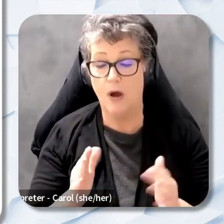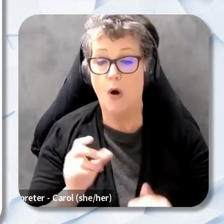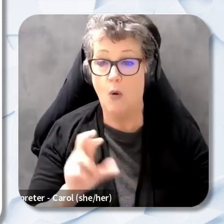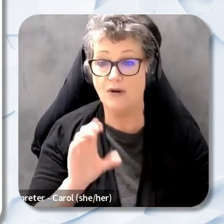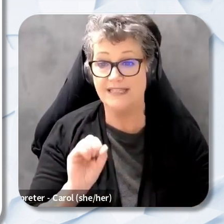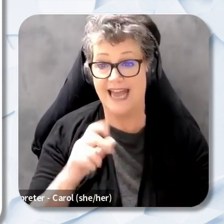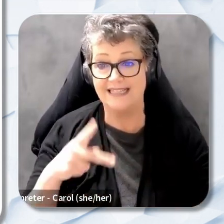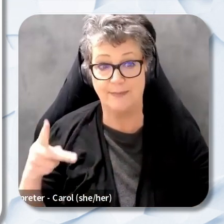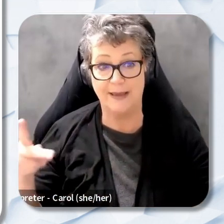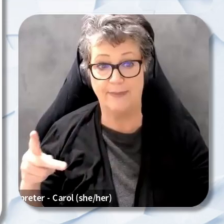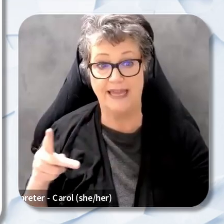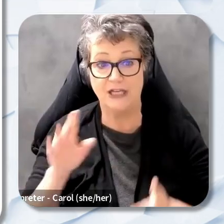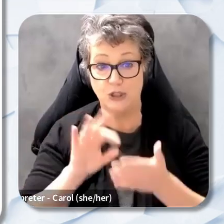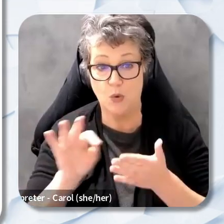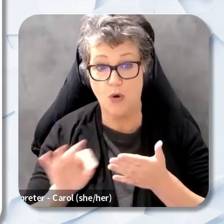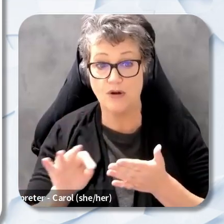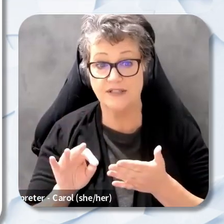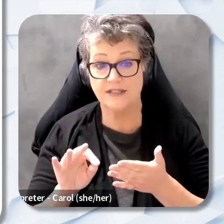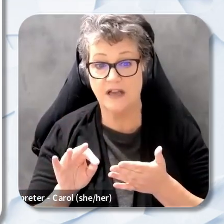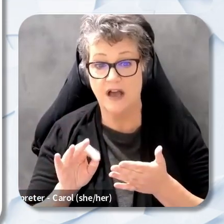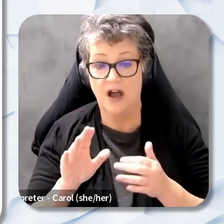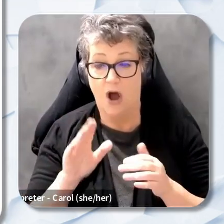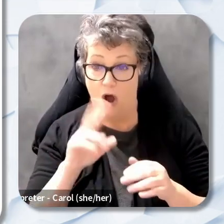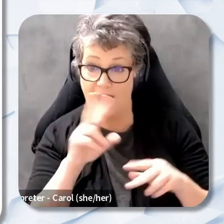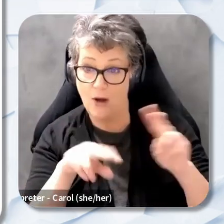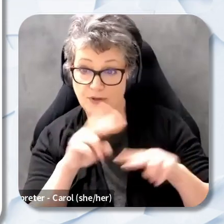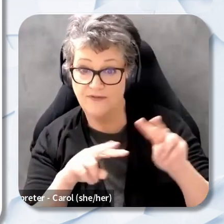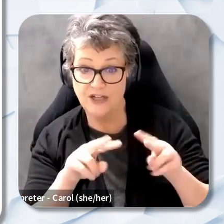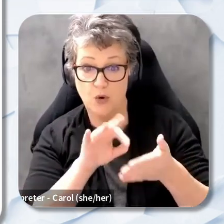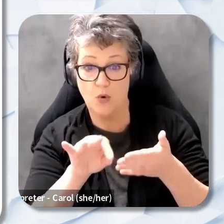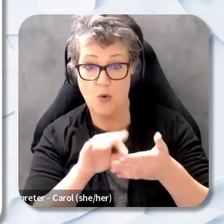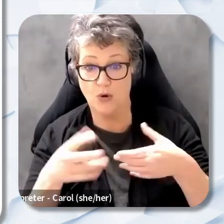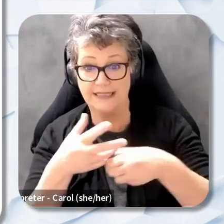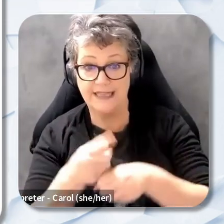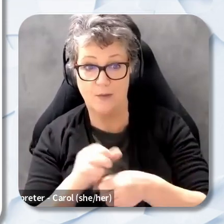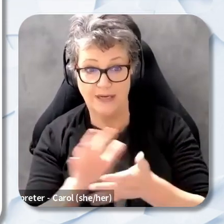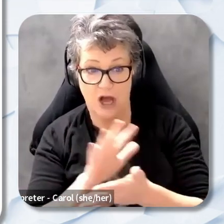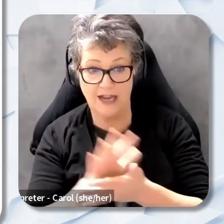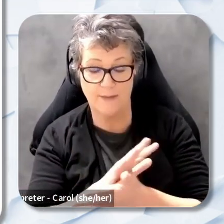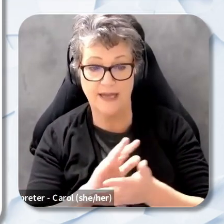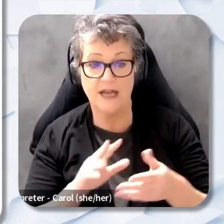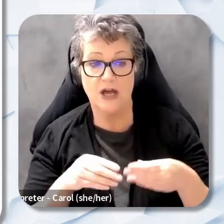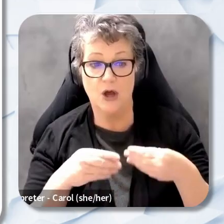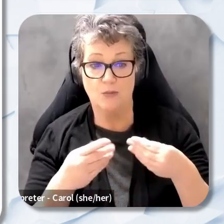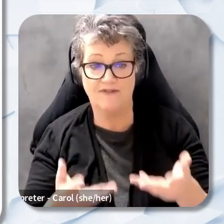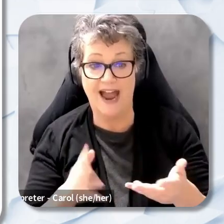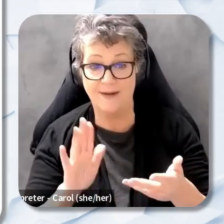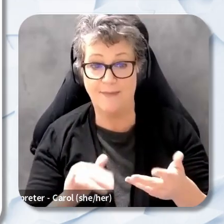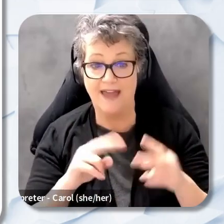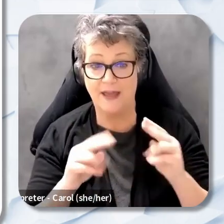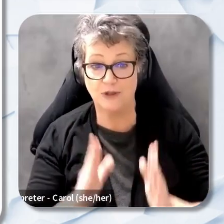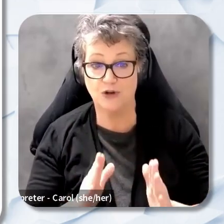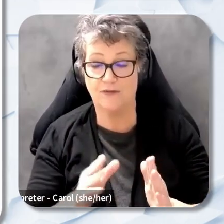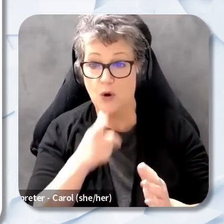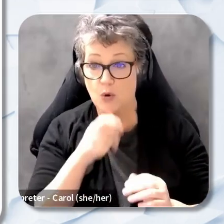or CSPP scores on an observation or scoring summary document provided by the observer